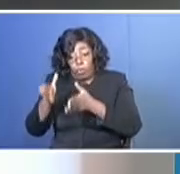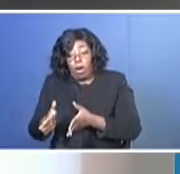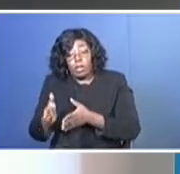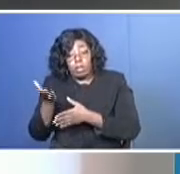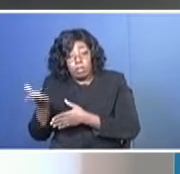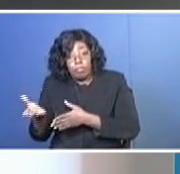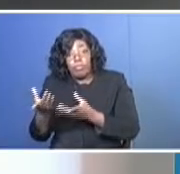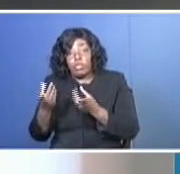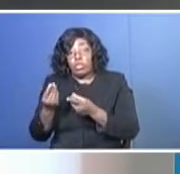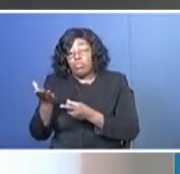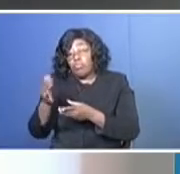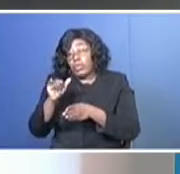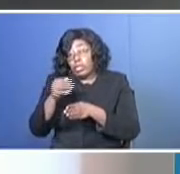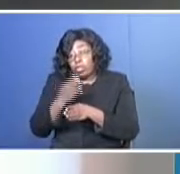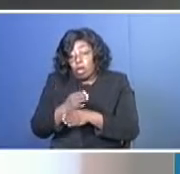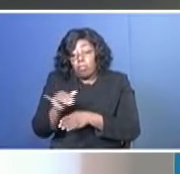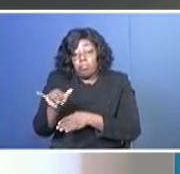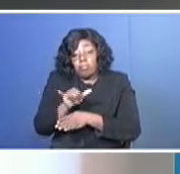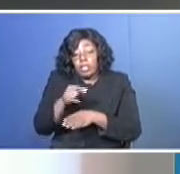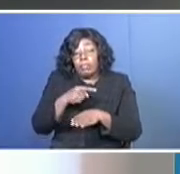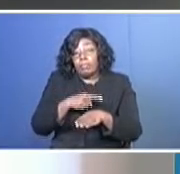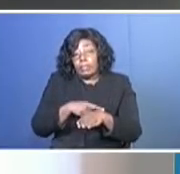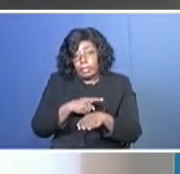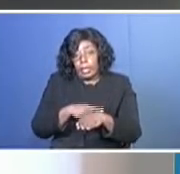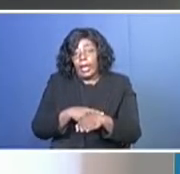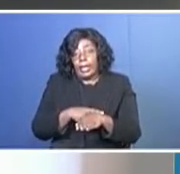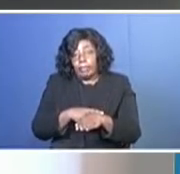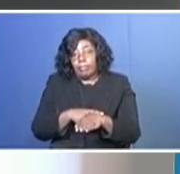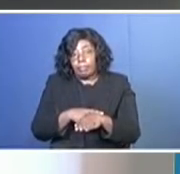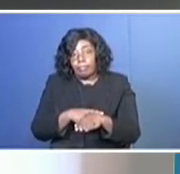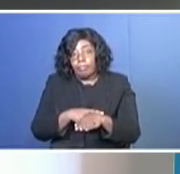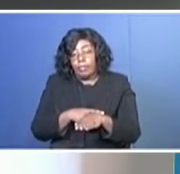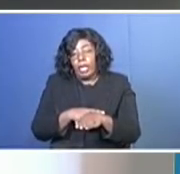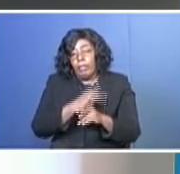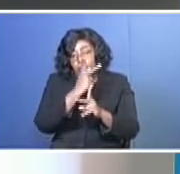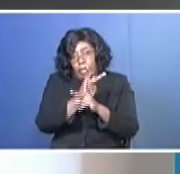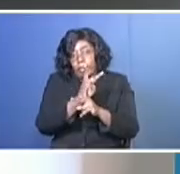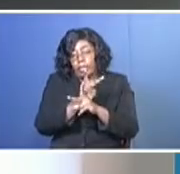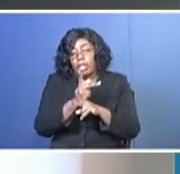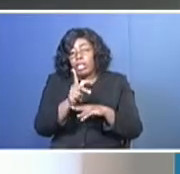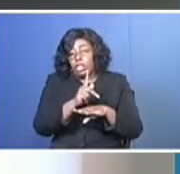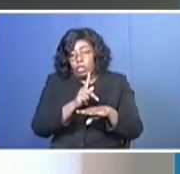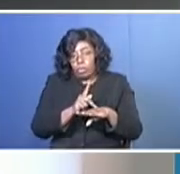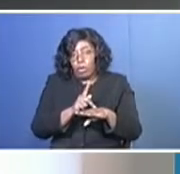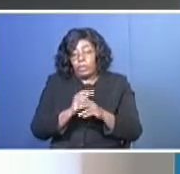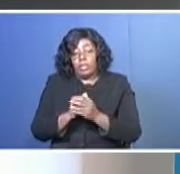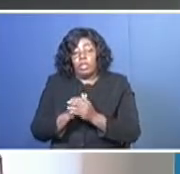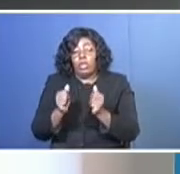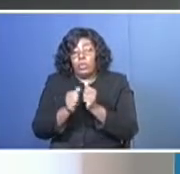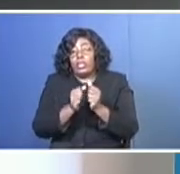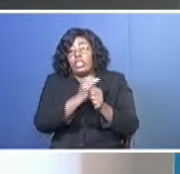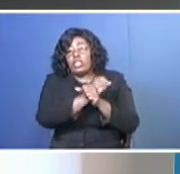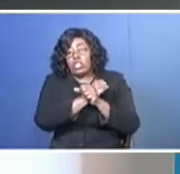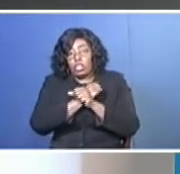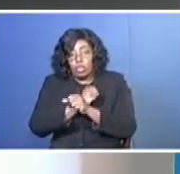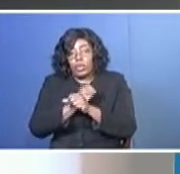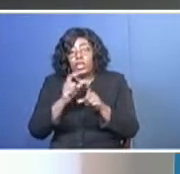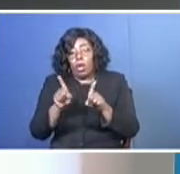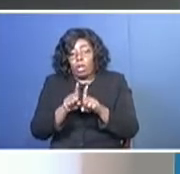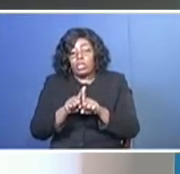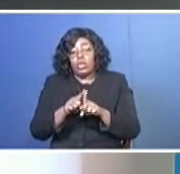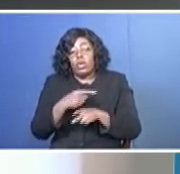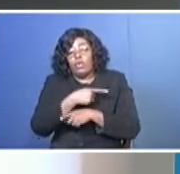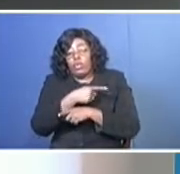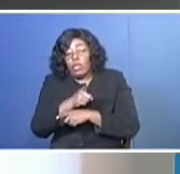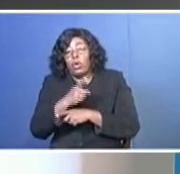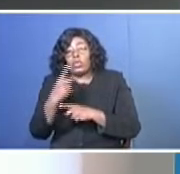while at the same time preserving the property with its security as well as those who visit